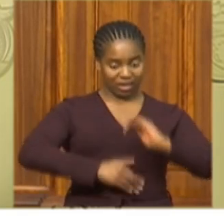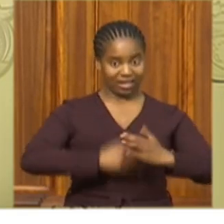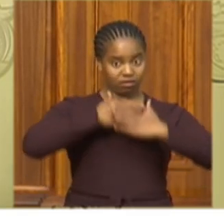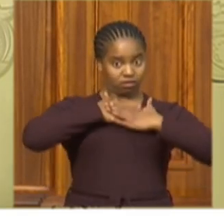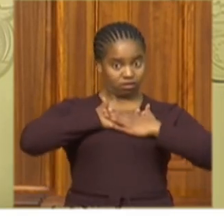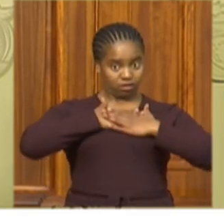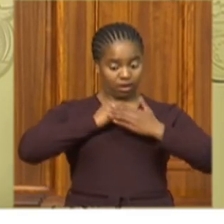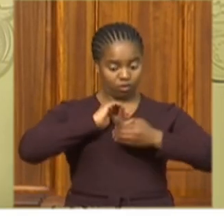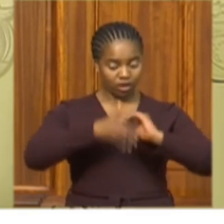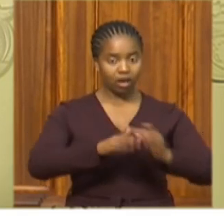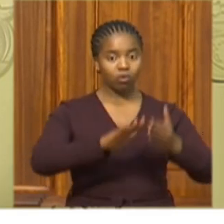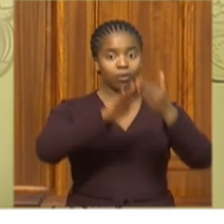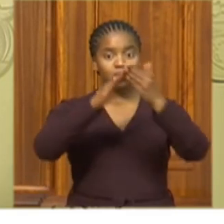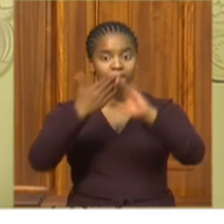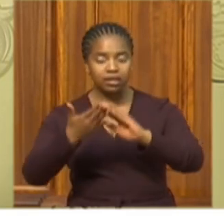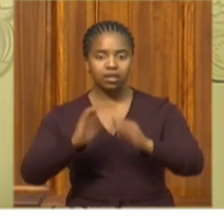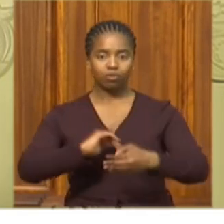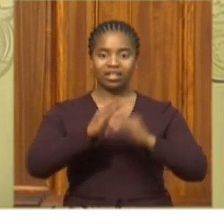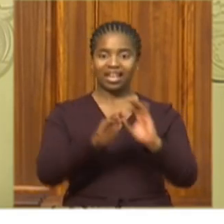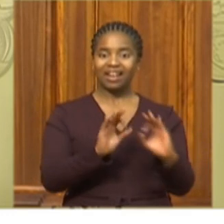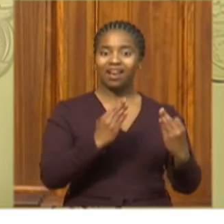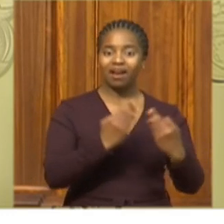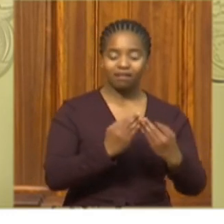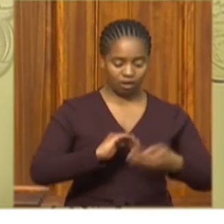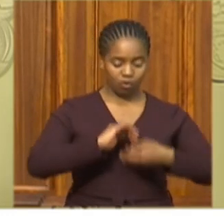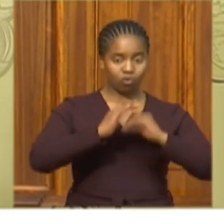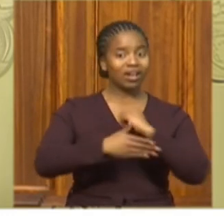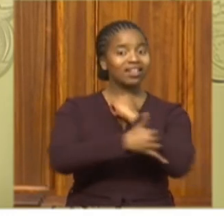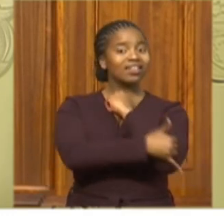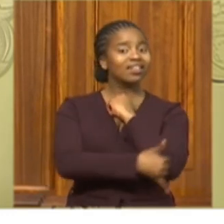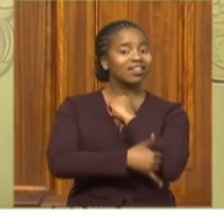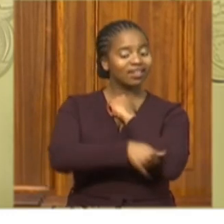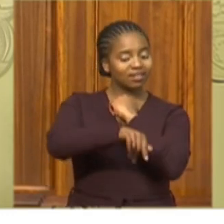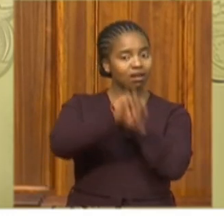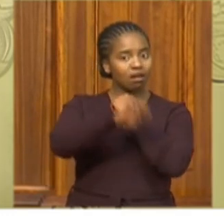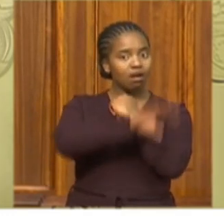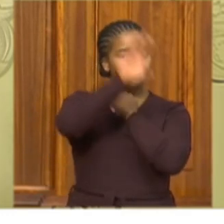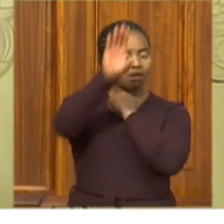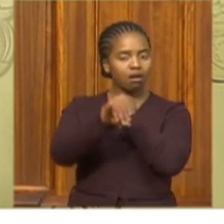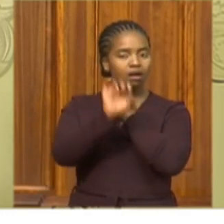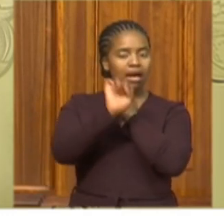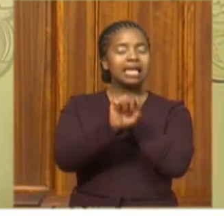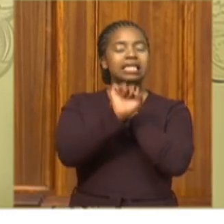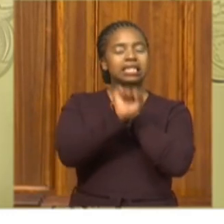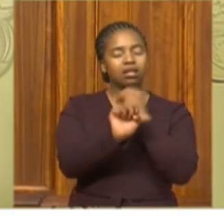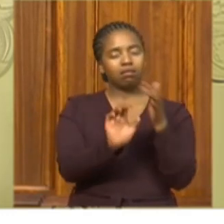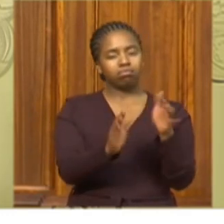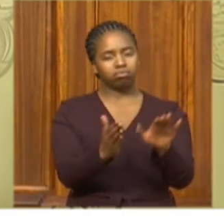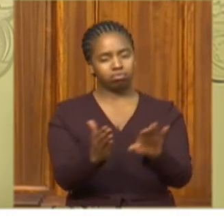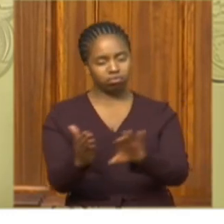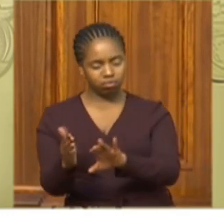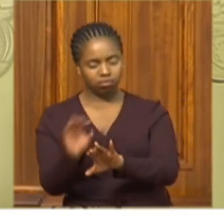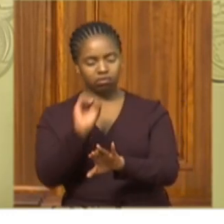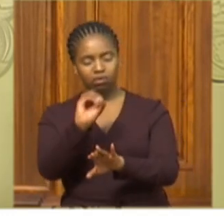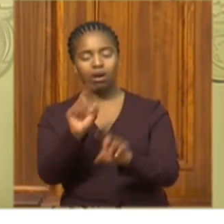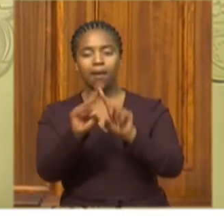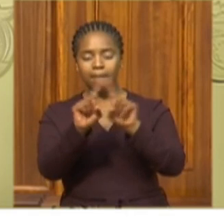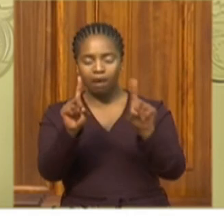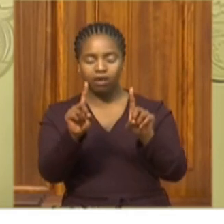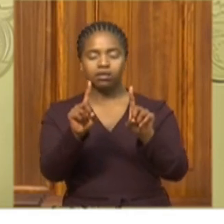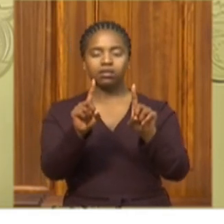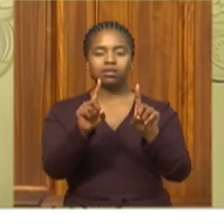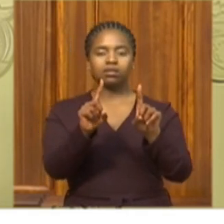ourselves, our communities, and our country, much as we have lost some amongst us through